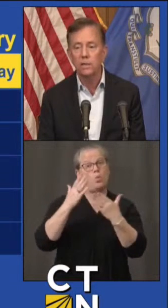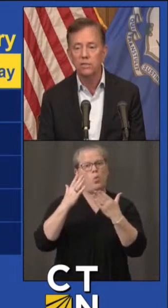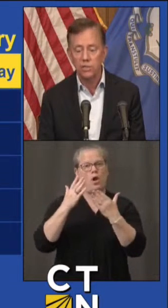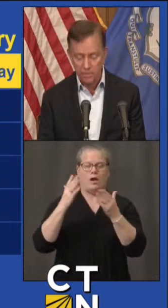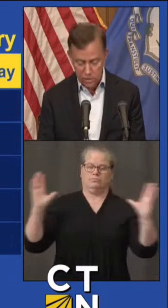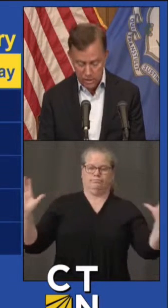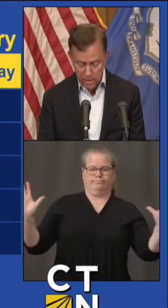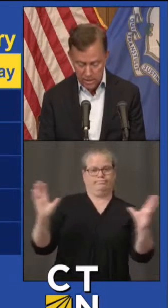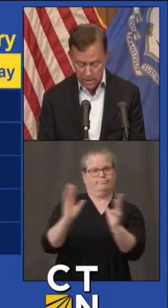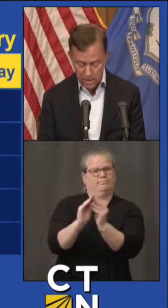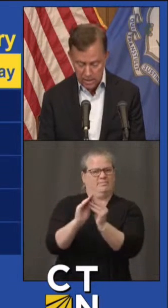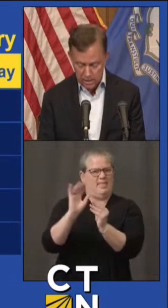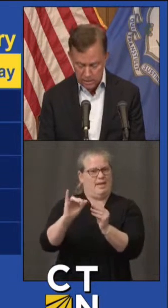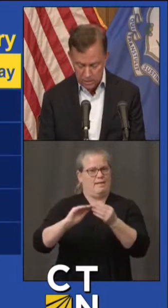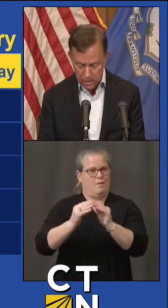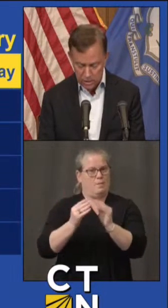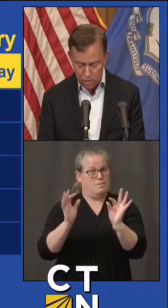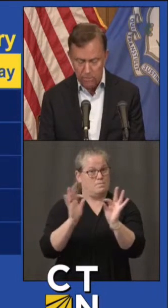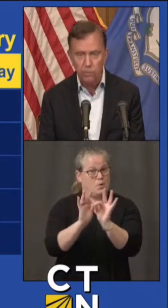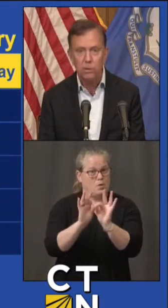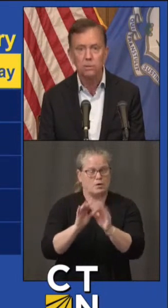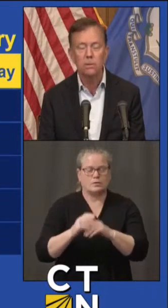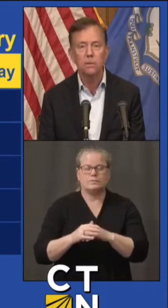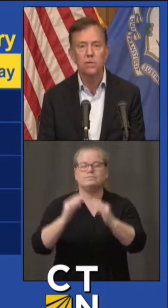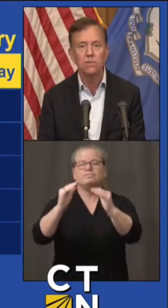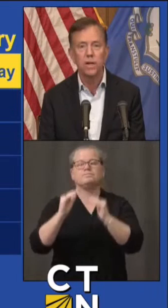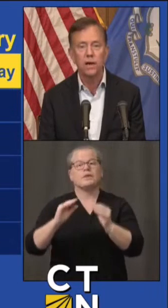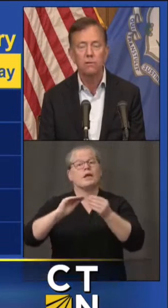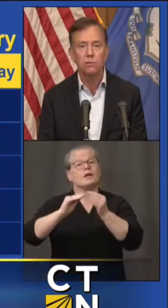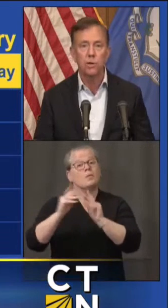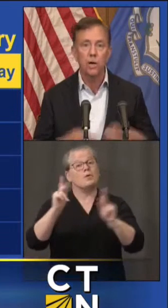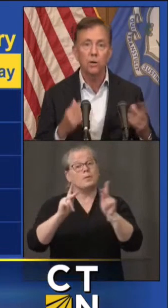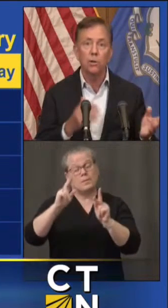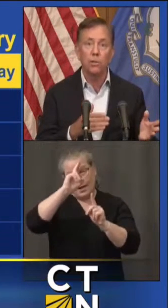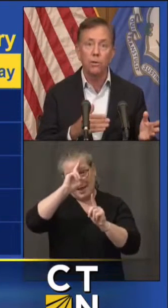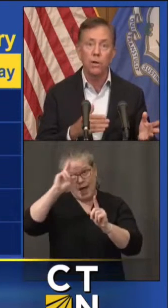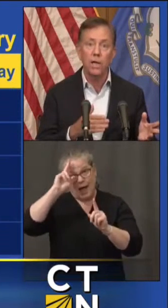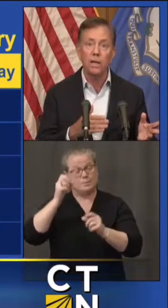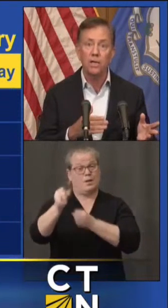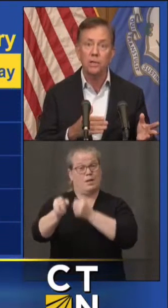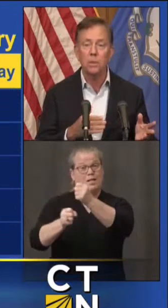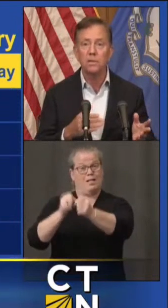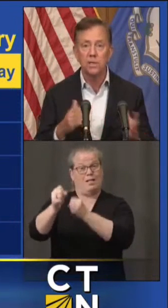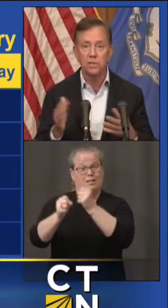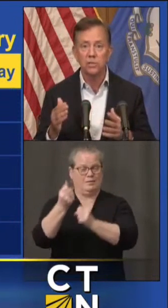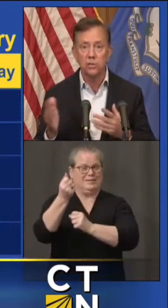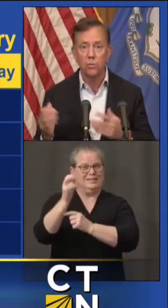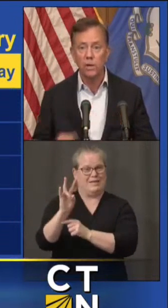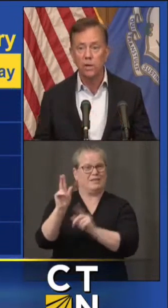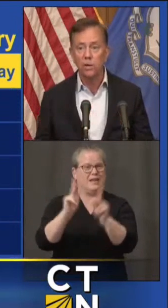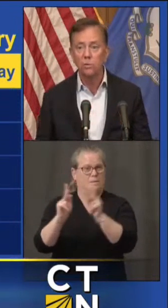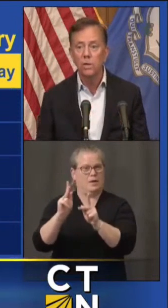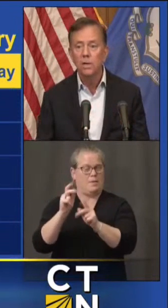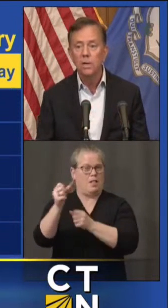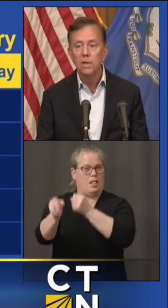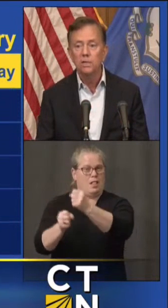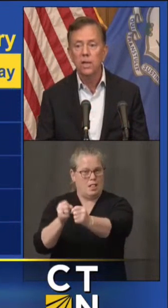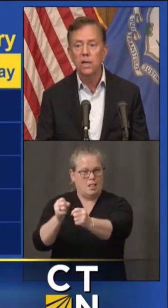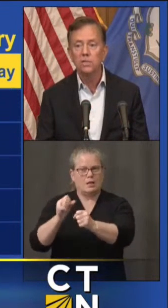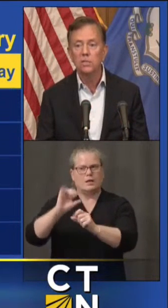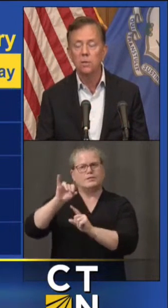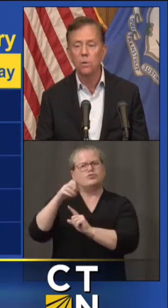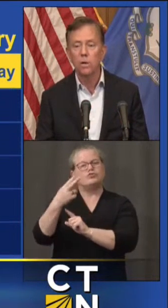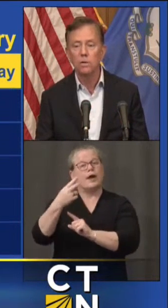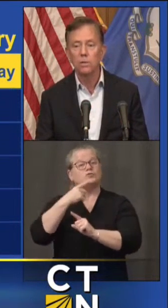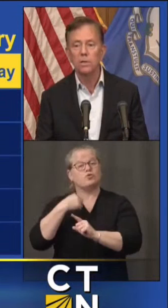at 17. I think Josh told me we were at a 7-day average. We were at 138 hospitalizations a week ago. Today it's